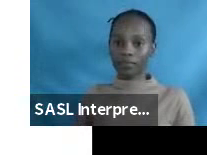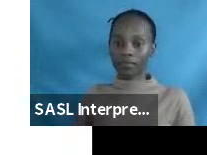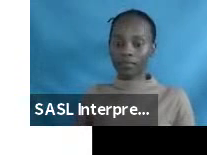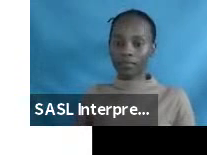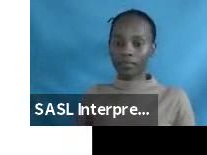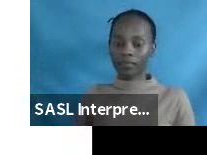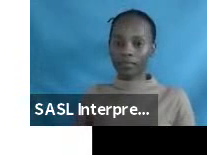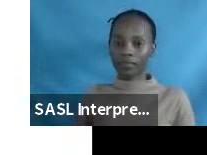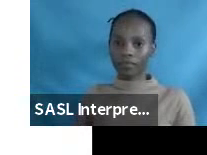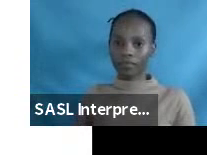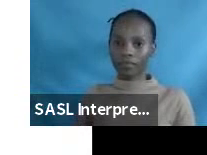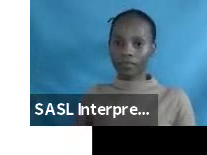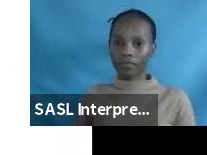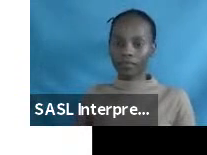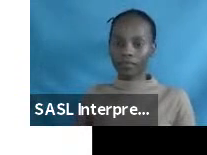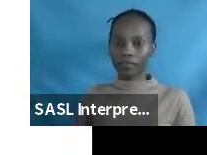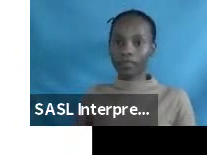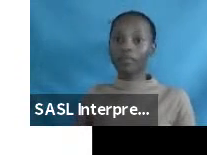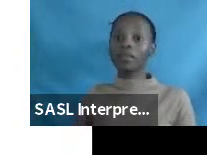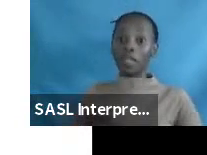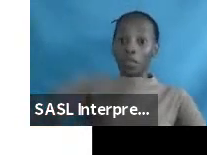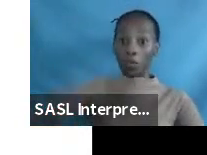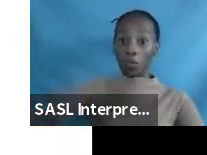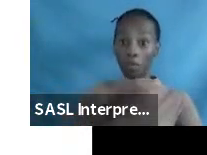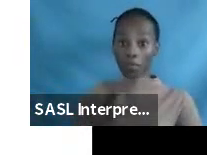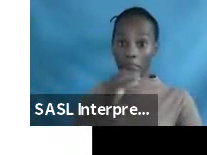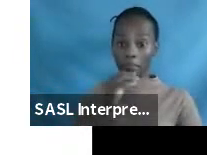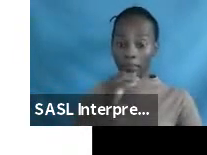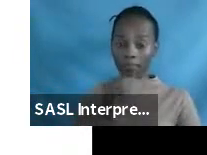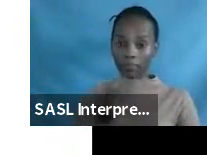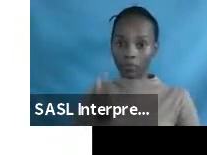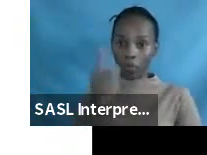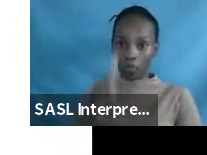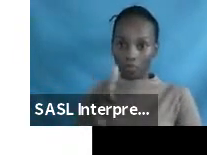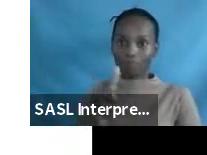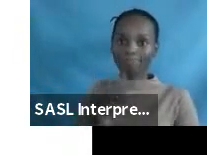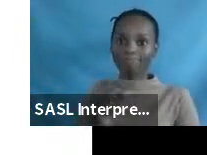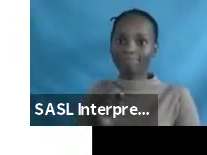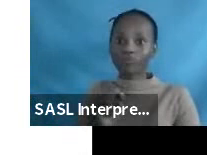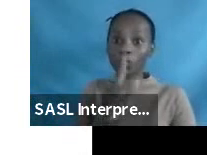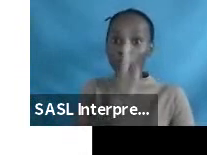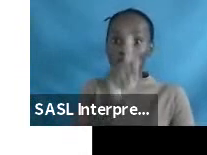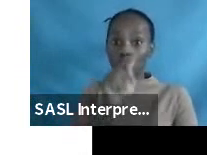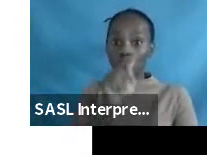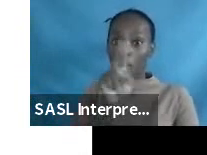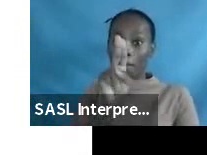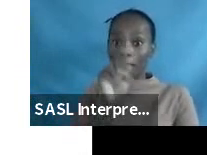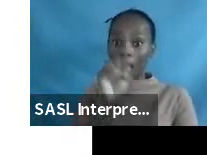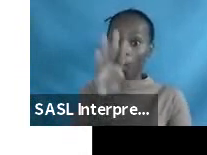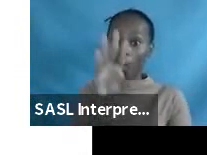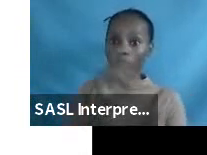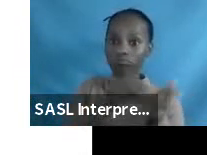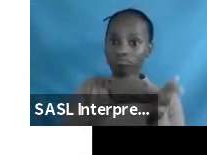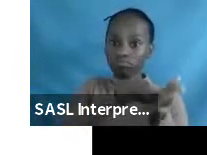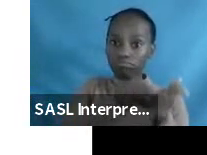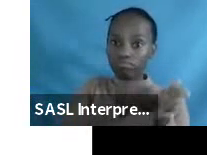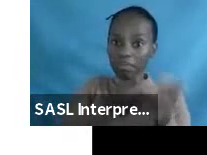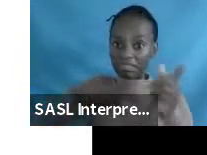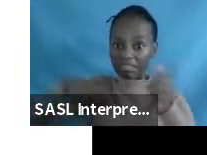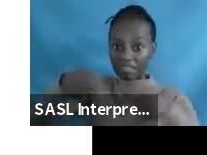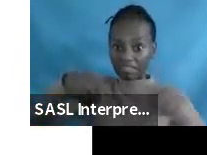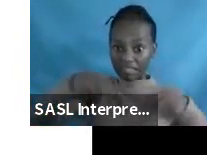going to allow or we are going to leave tobacco or illegal tobacco manufacturing, distribution, sale, and so on